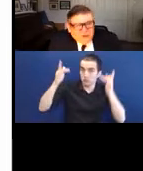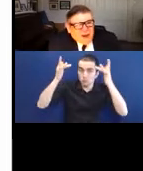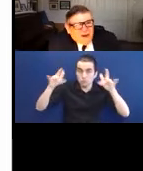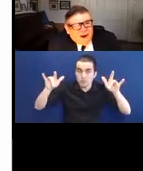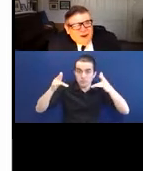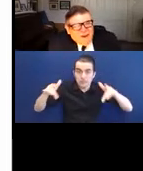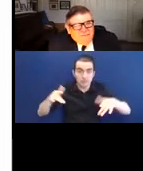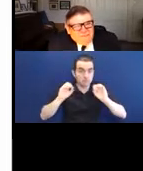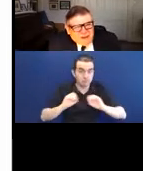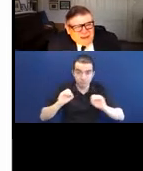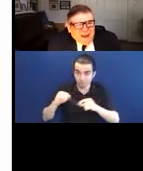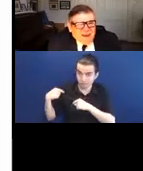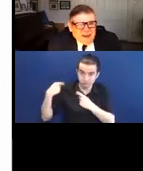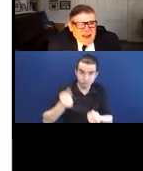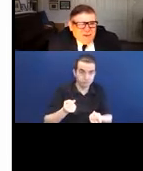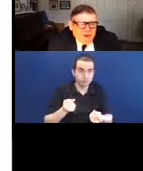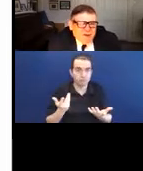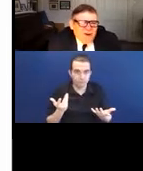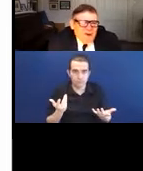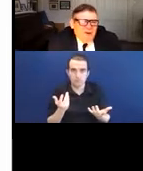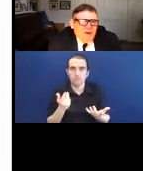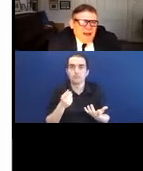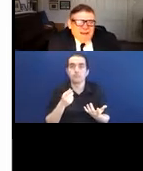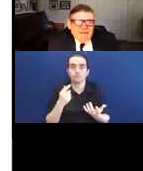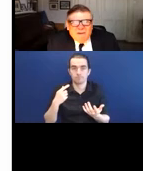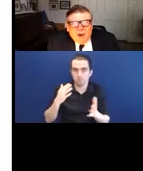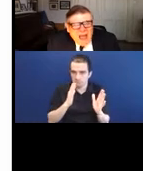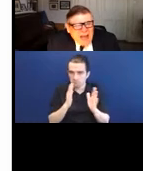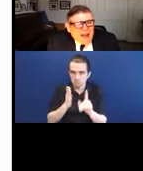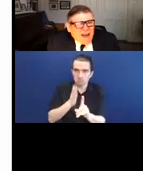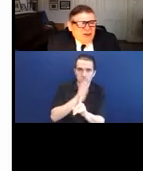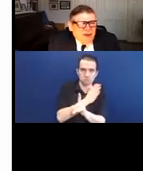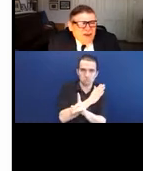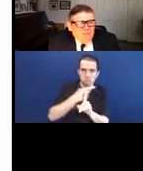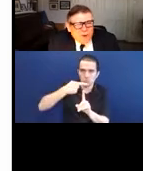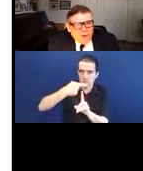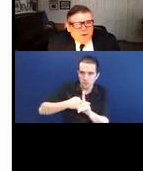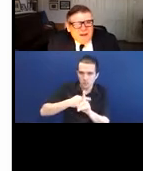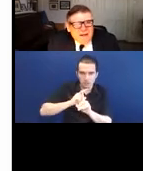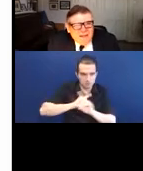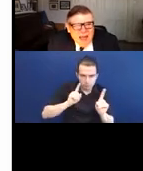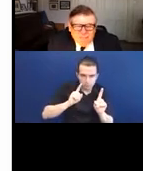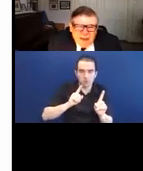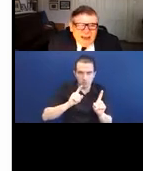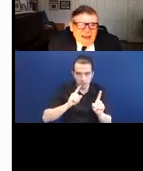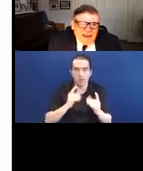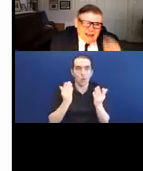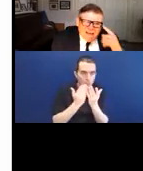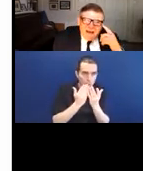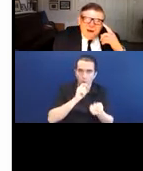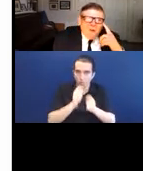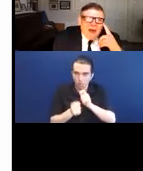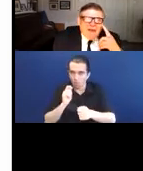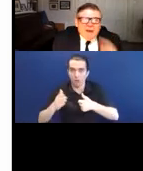but also on particularly on disabled children who get, where they have extra support, they haven't been getting